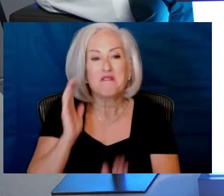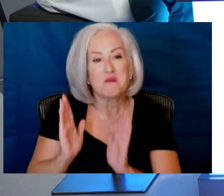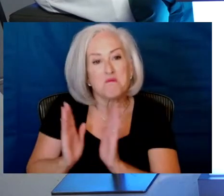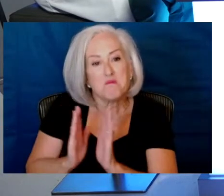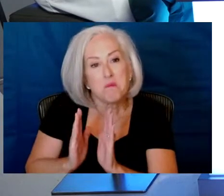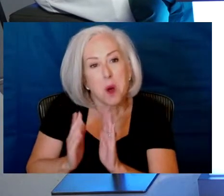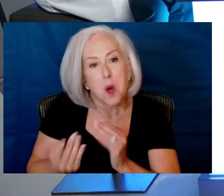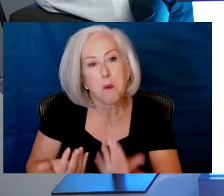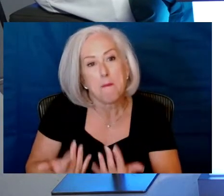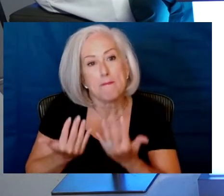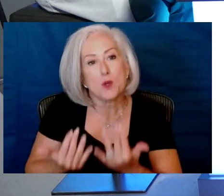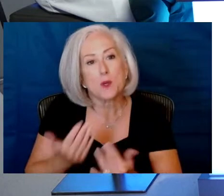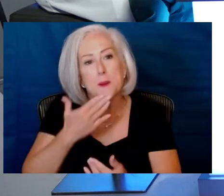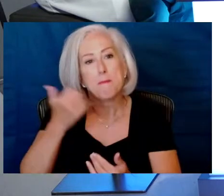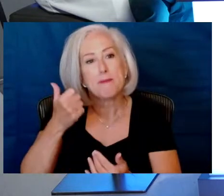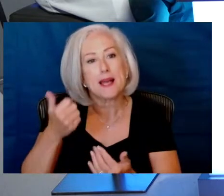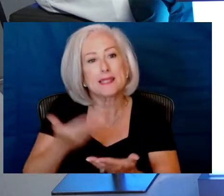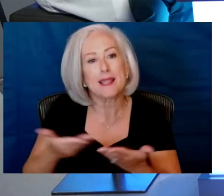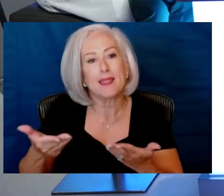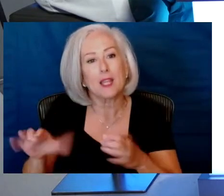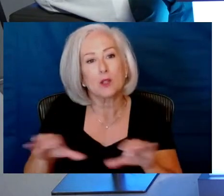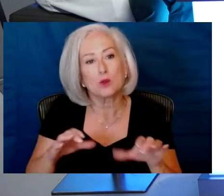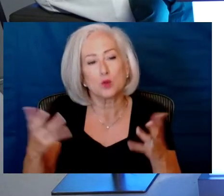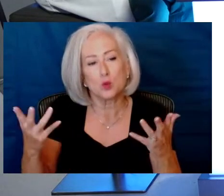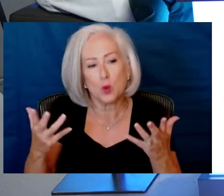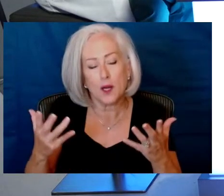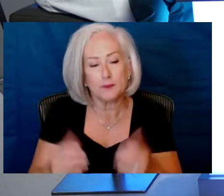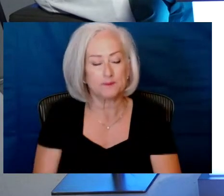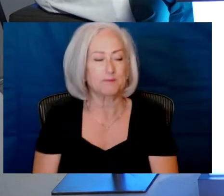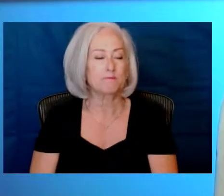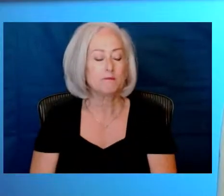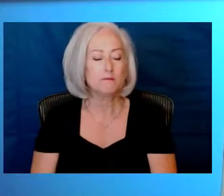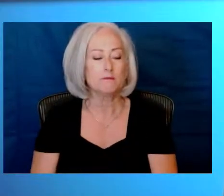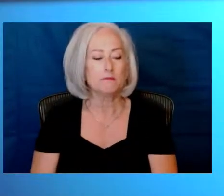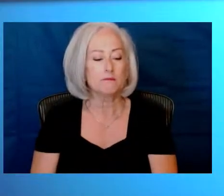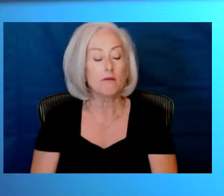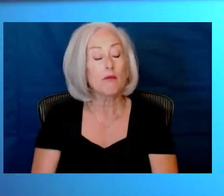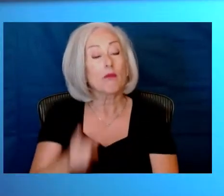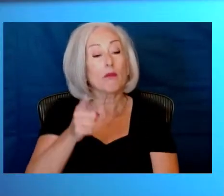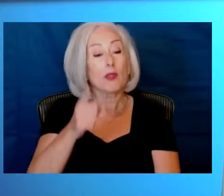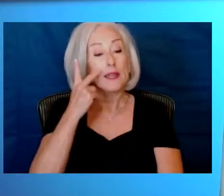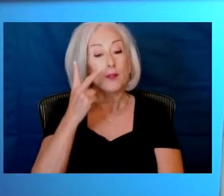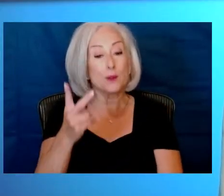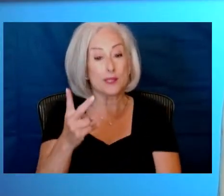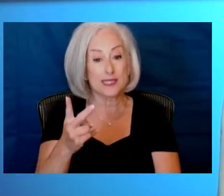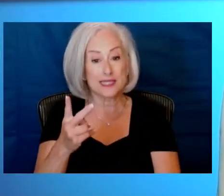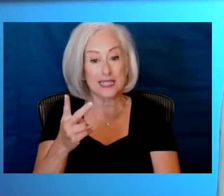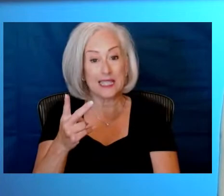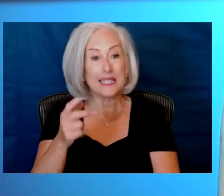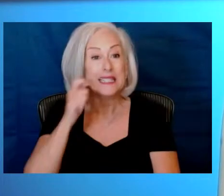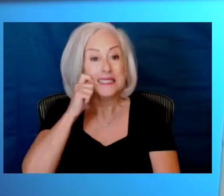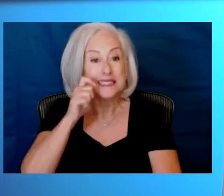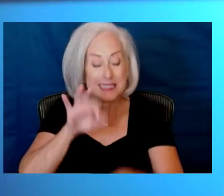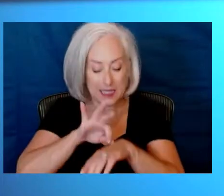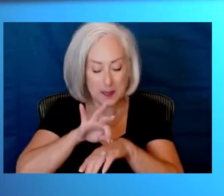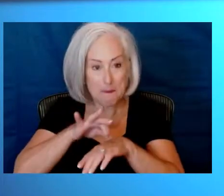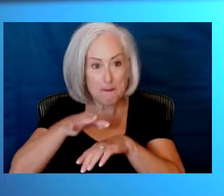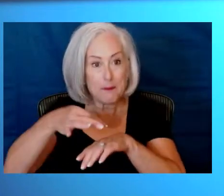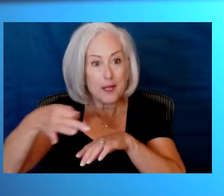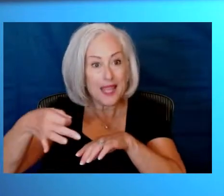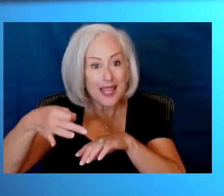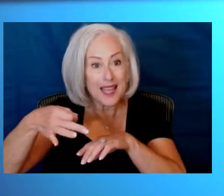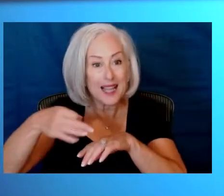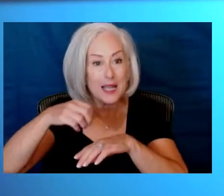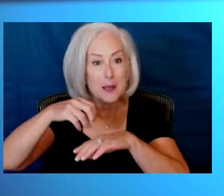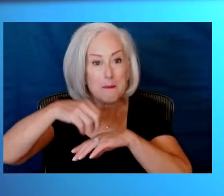best things to do to help treat that burn? So if you see that there is skin peeling, there is blisters, it would be good to reach out